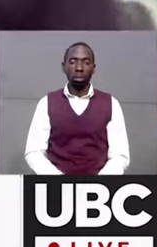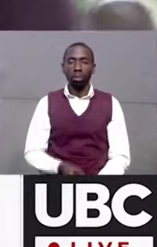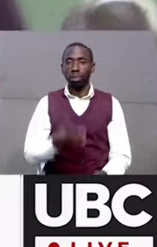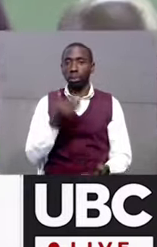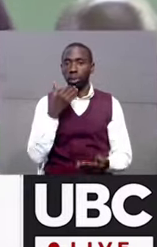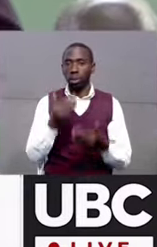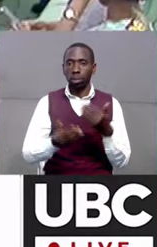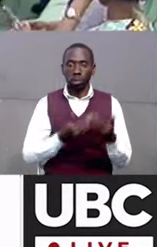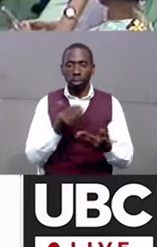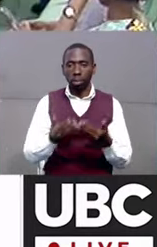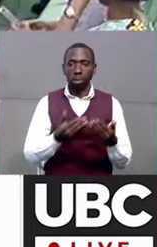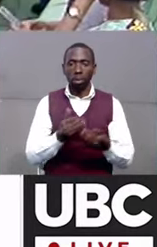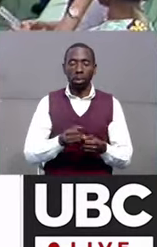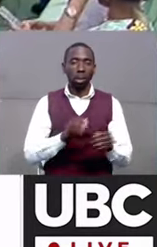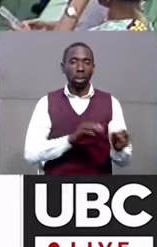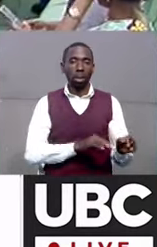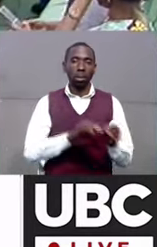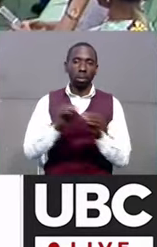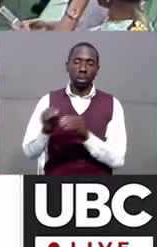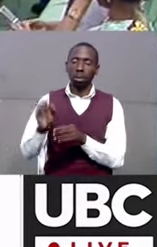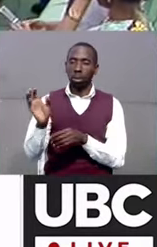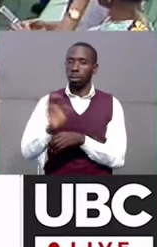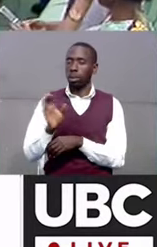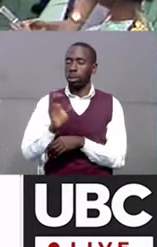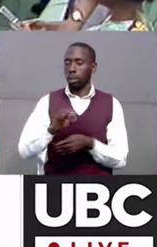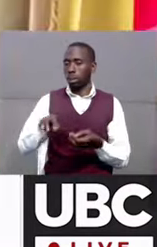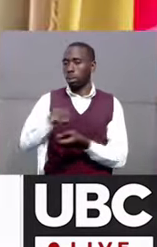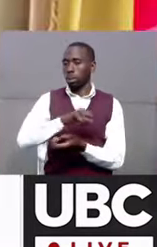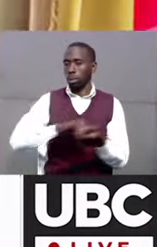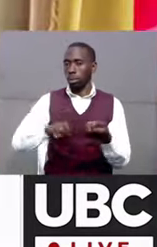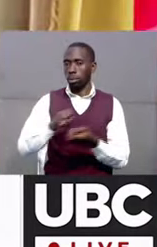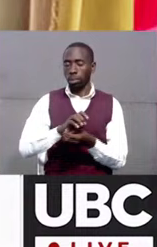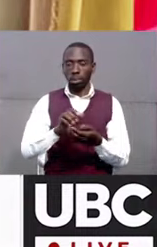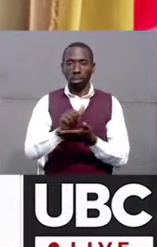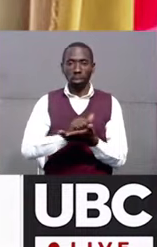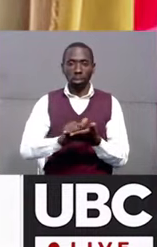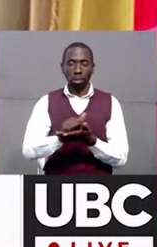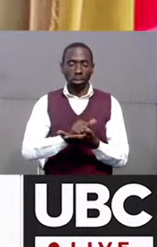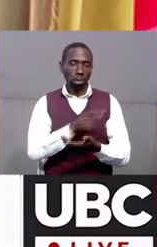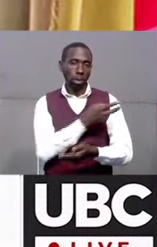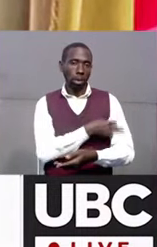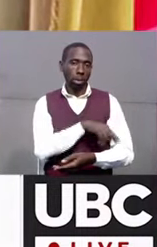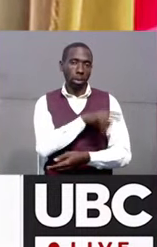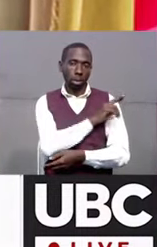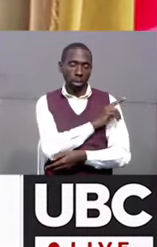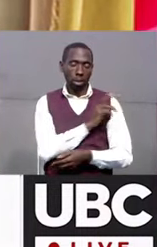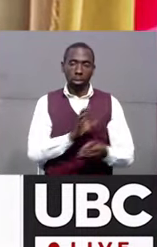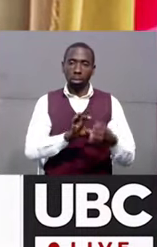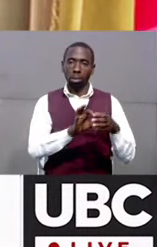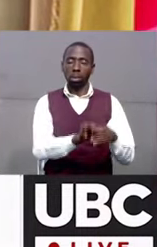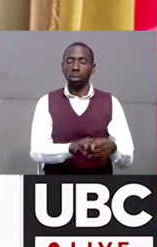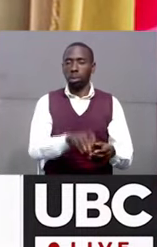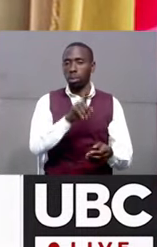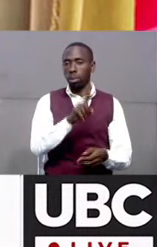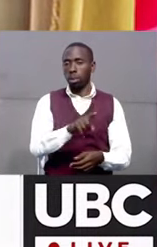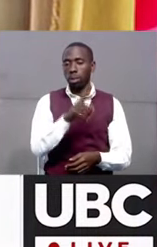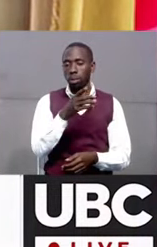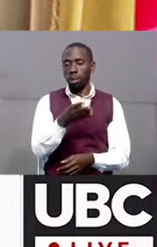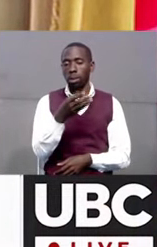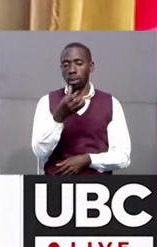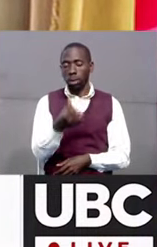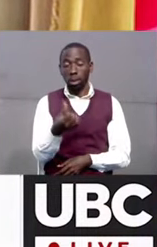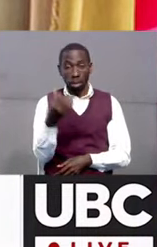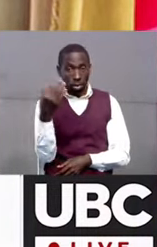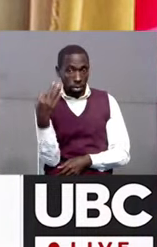is referred to the Committee of Environment and Natural Resources, pursuant to Rule